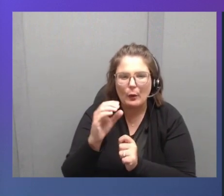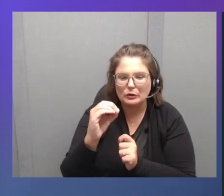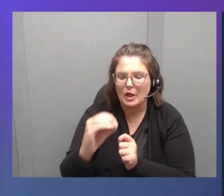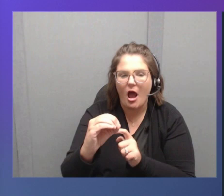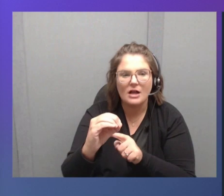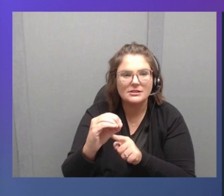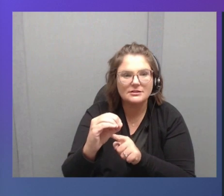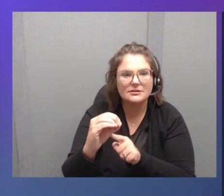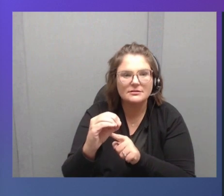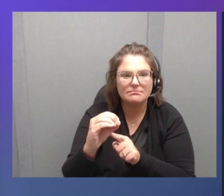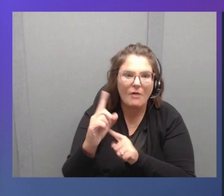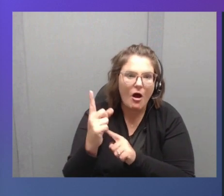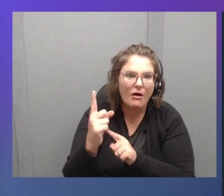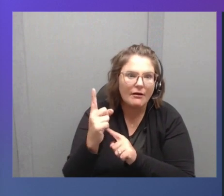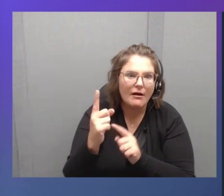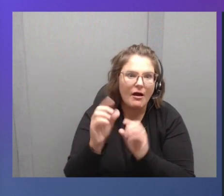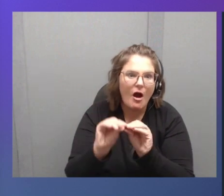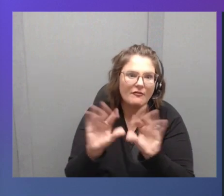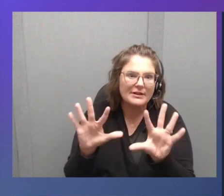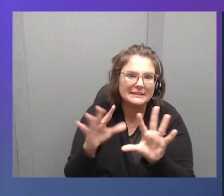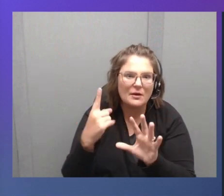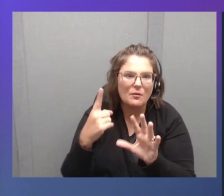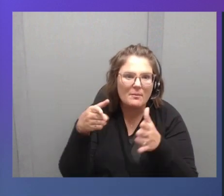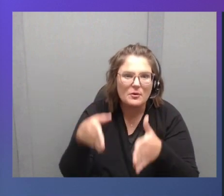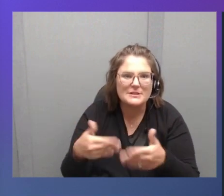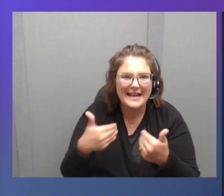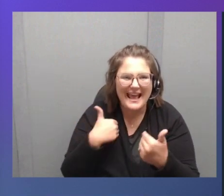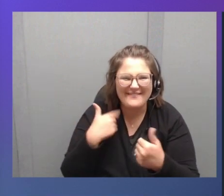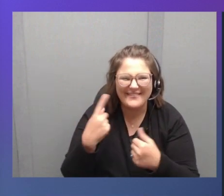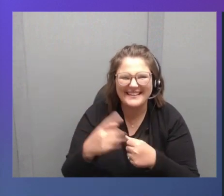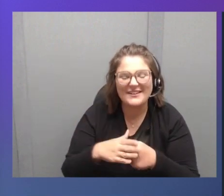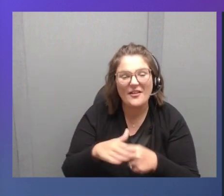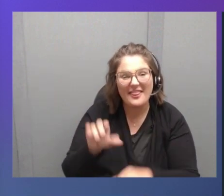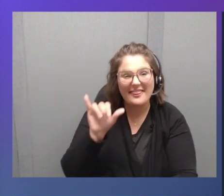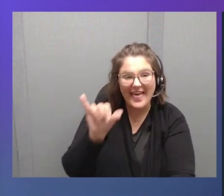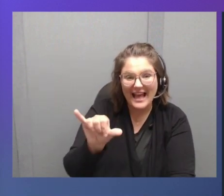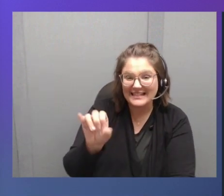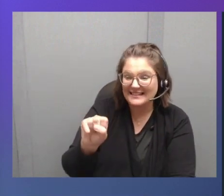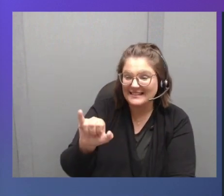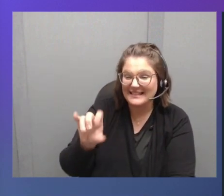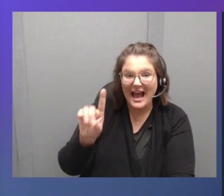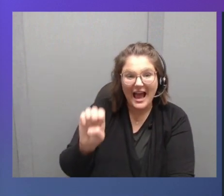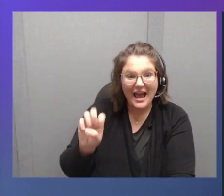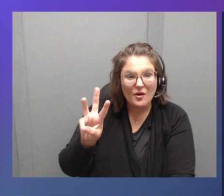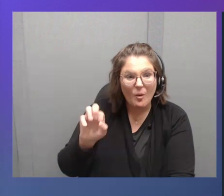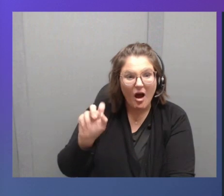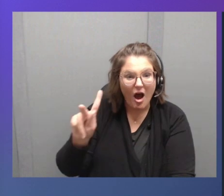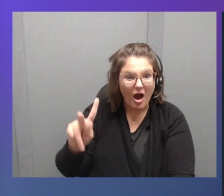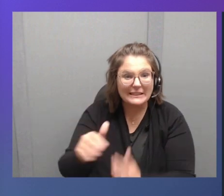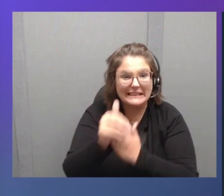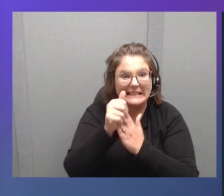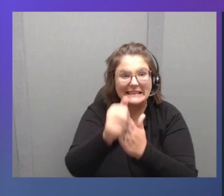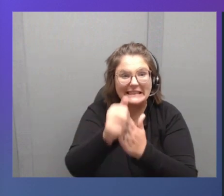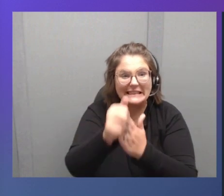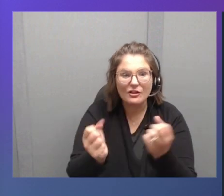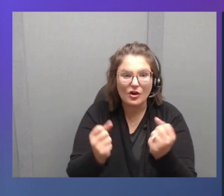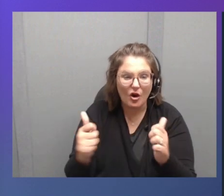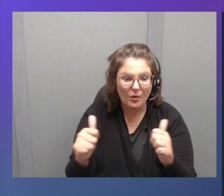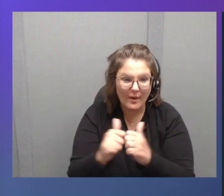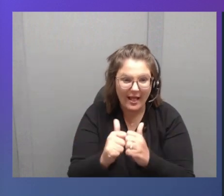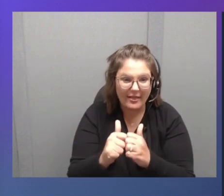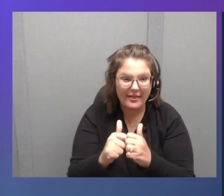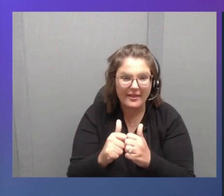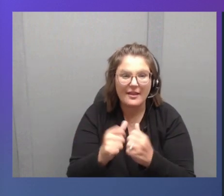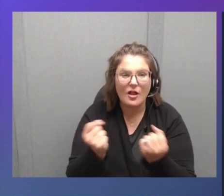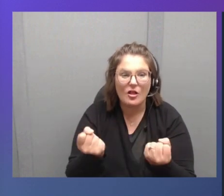Exactly. So that's sidewalk. So putting sidewalk on here to lead the car with. We have lots of other technology here also. Do you